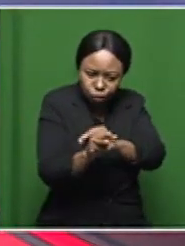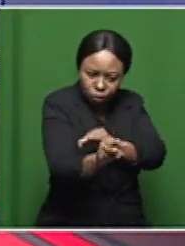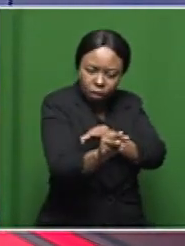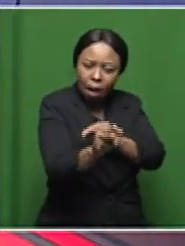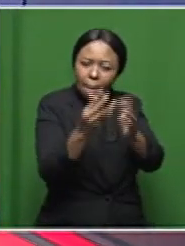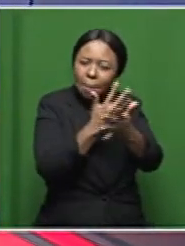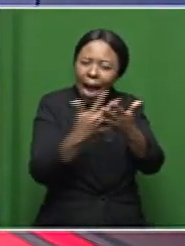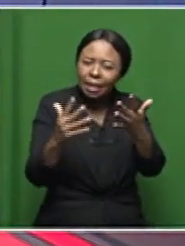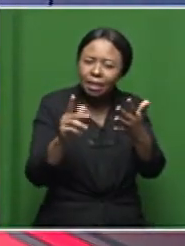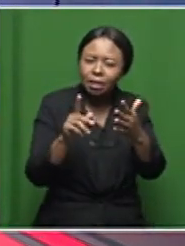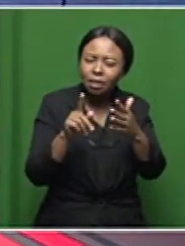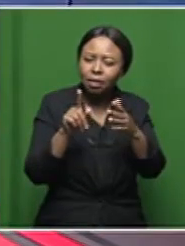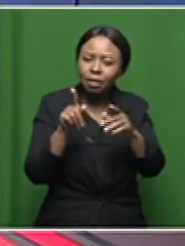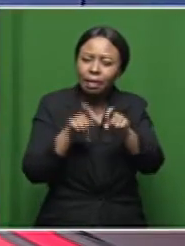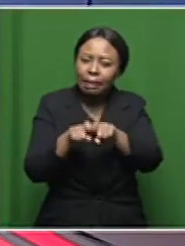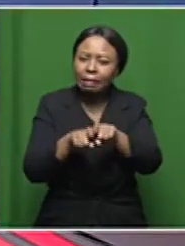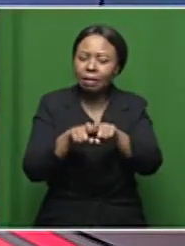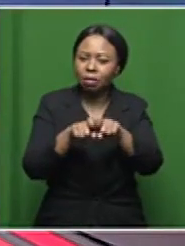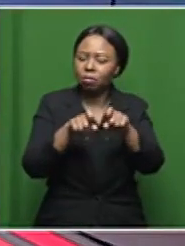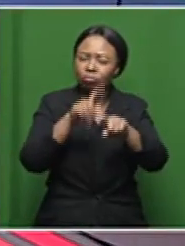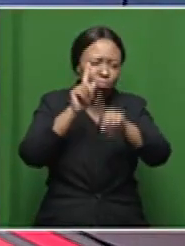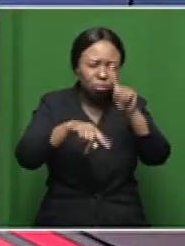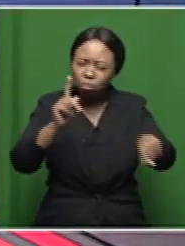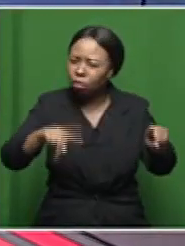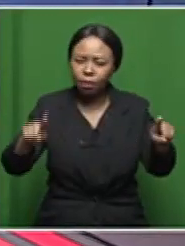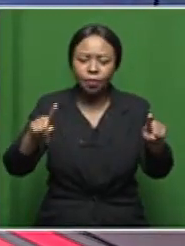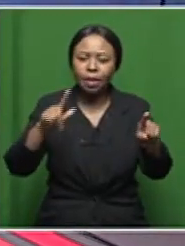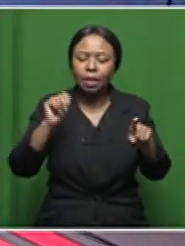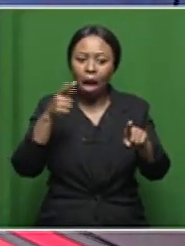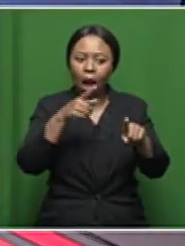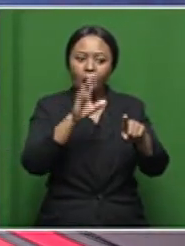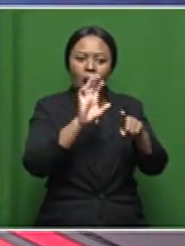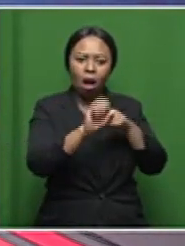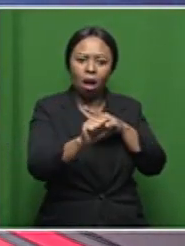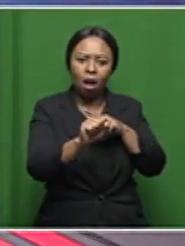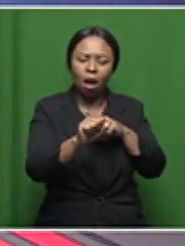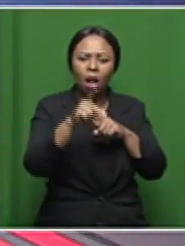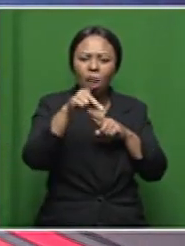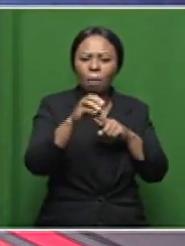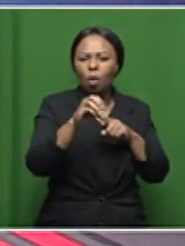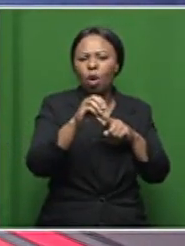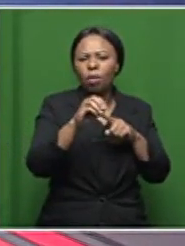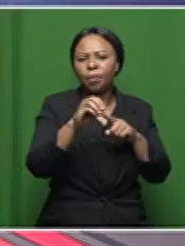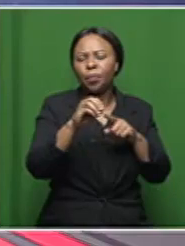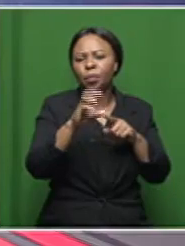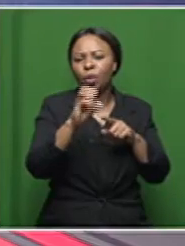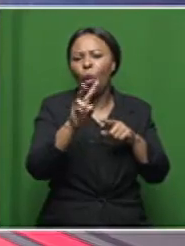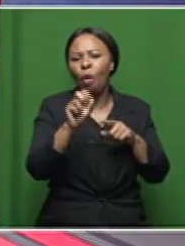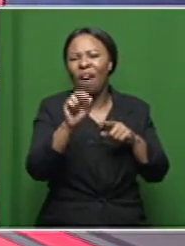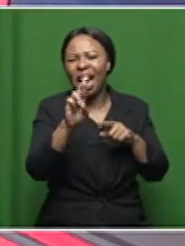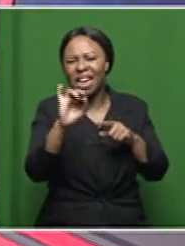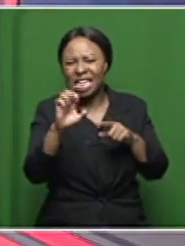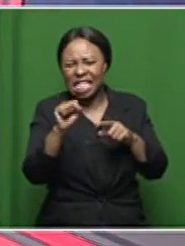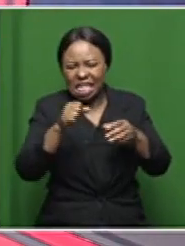kind of tests. They noticed that I have a PCOS, polycystic ovarian syndrome. Okay. But